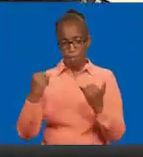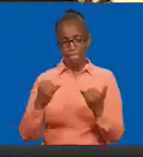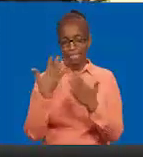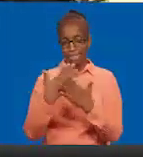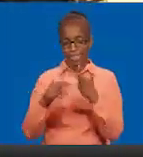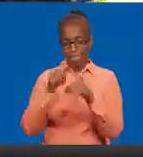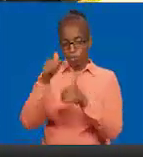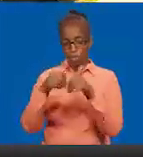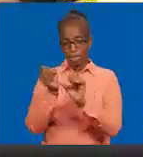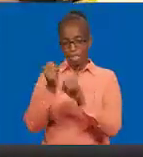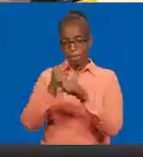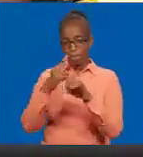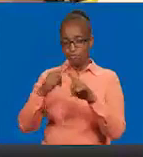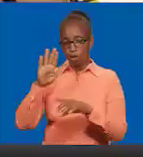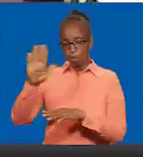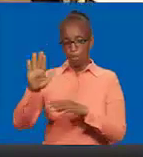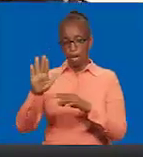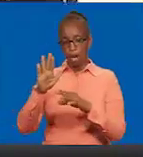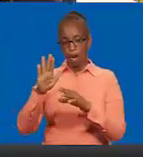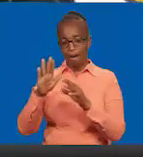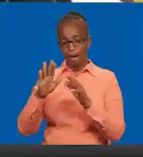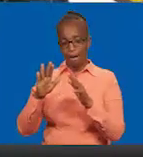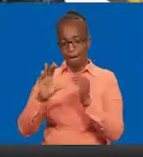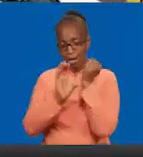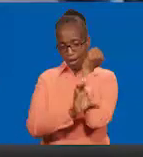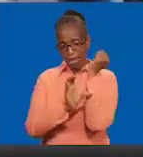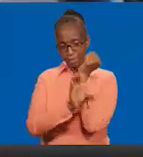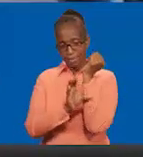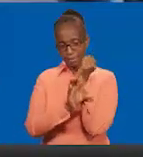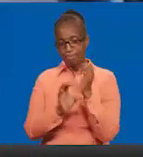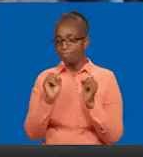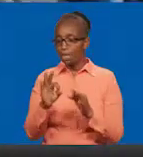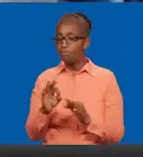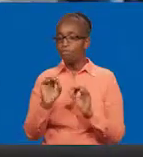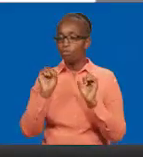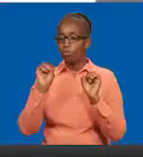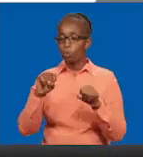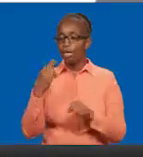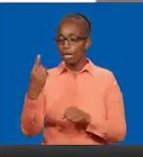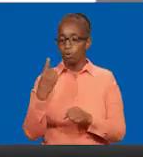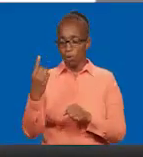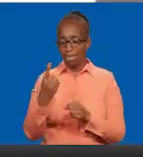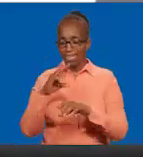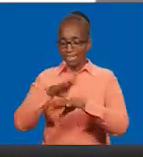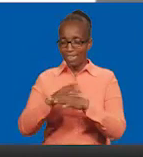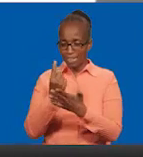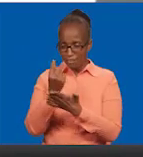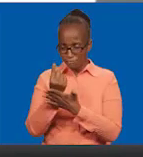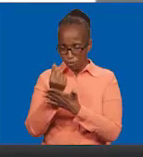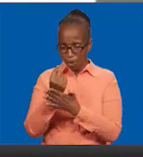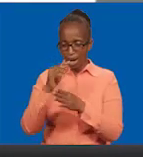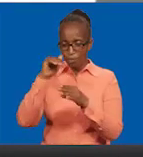bidhaa zinazotengenezwa katika mataifa yao ili kubuni nafasi za ajira. And if we can only get a few